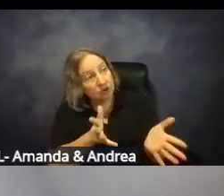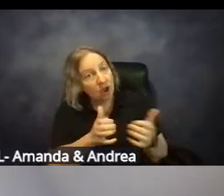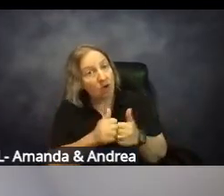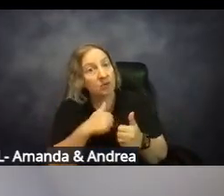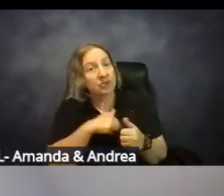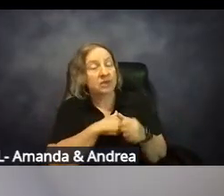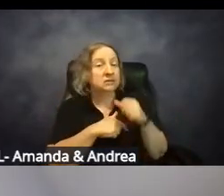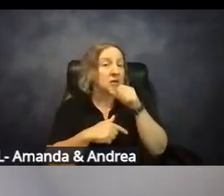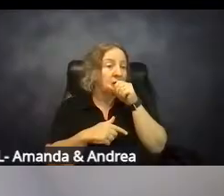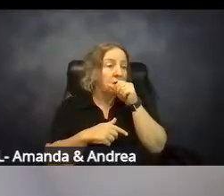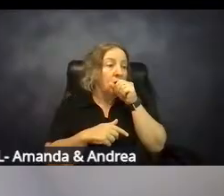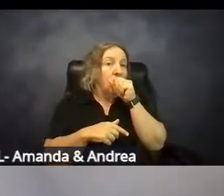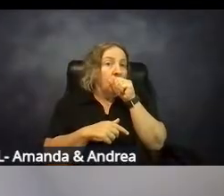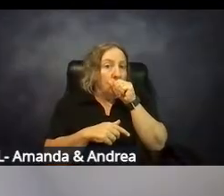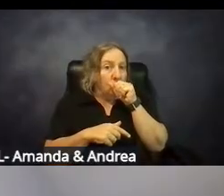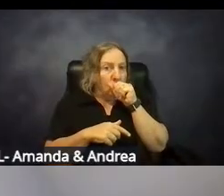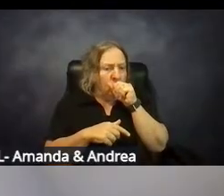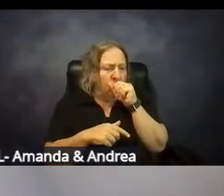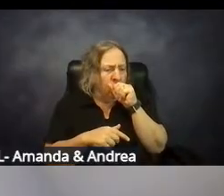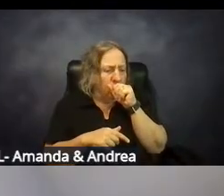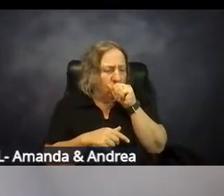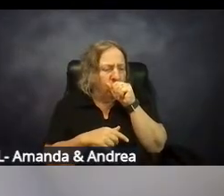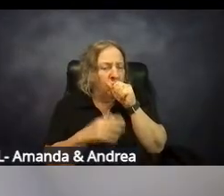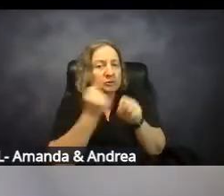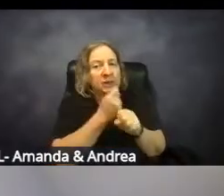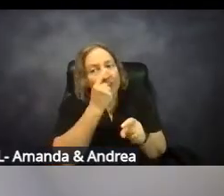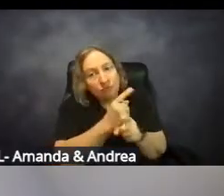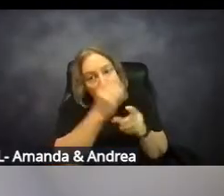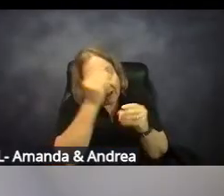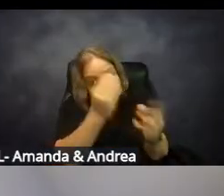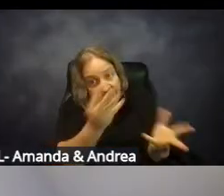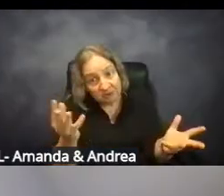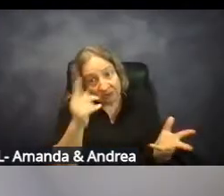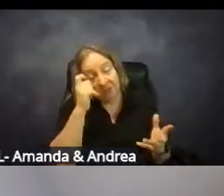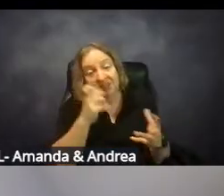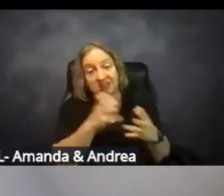the right information, because there's a lot of